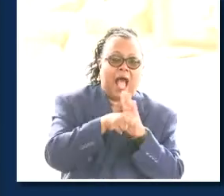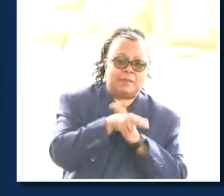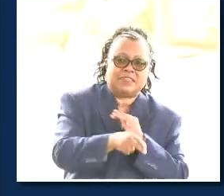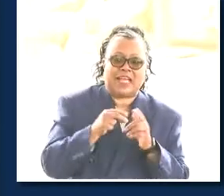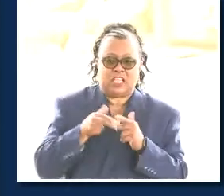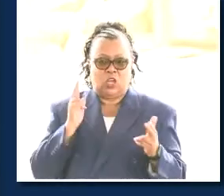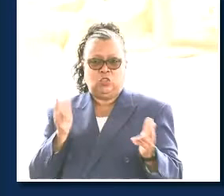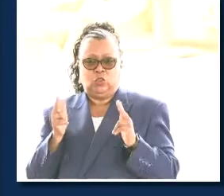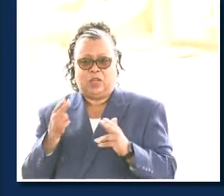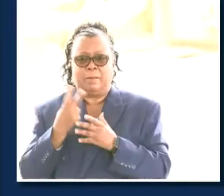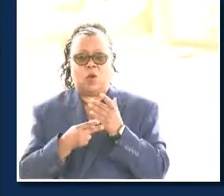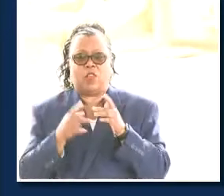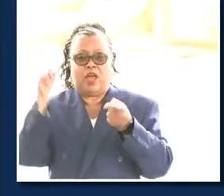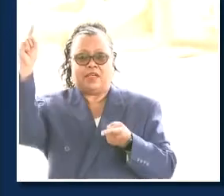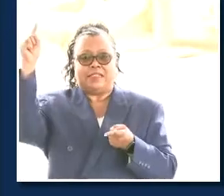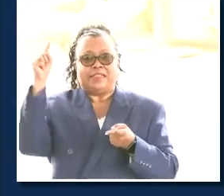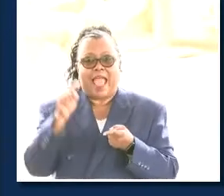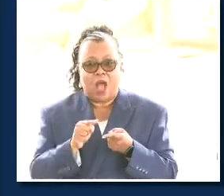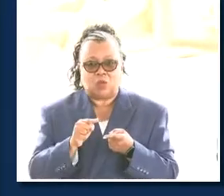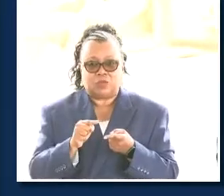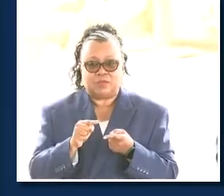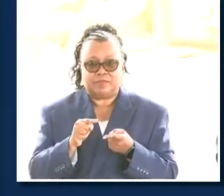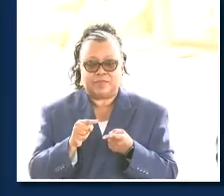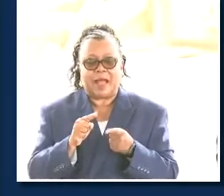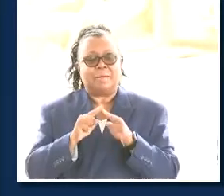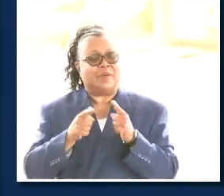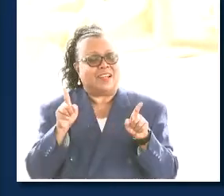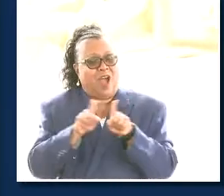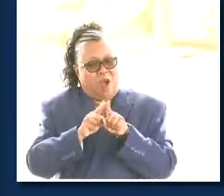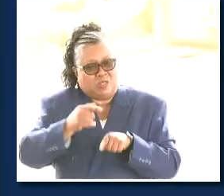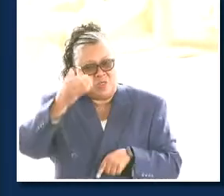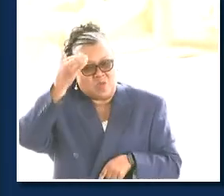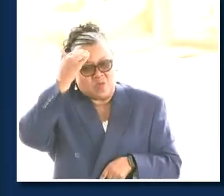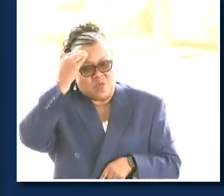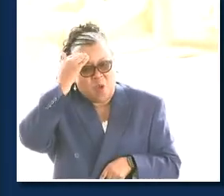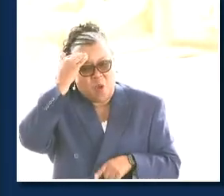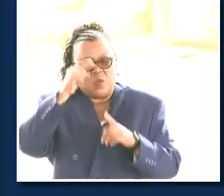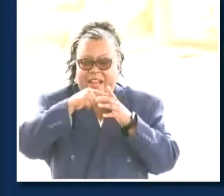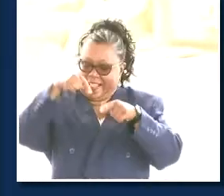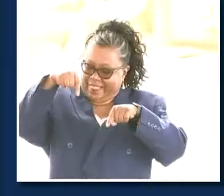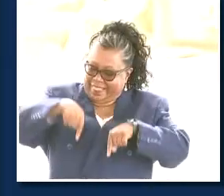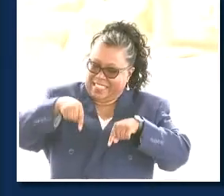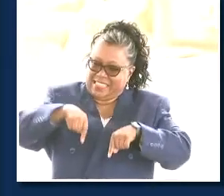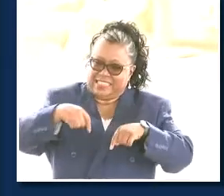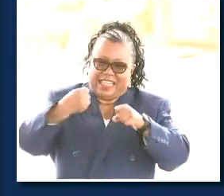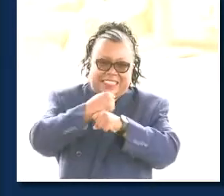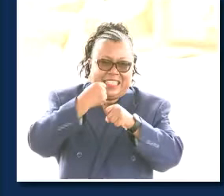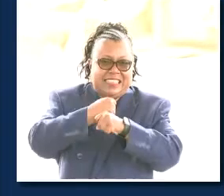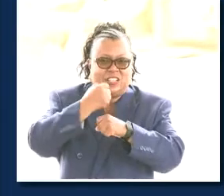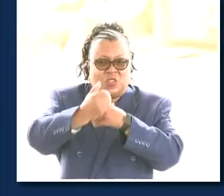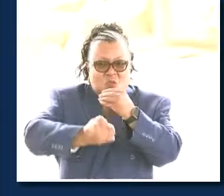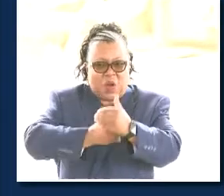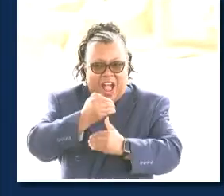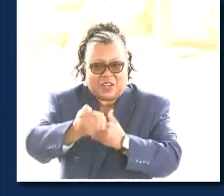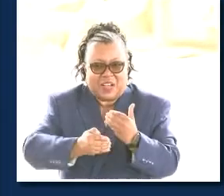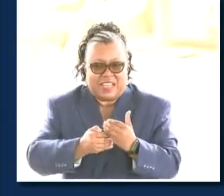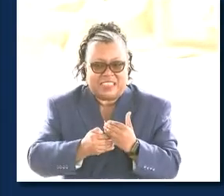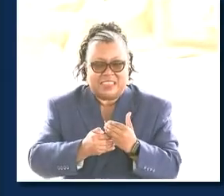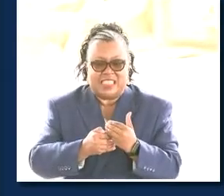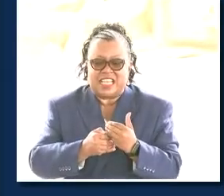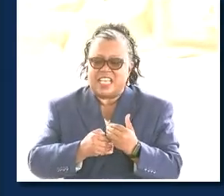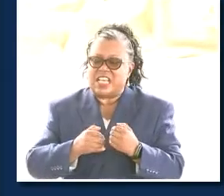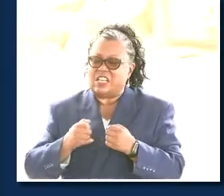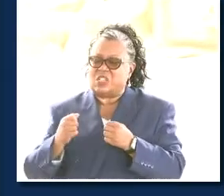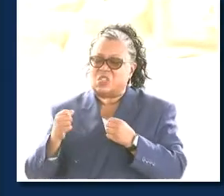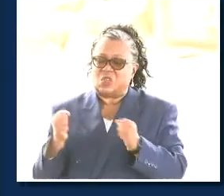and shootings are down. But I also know that this statistical progress is